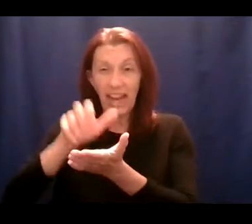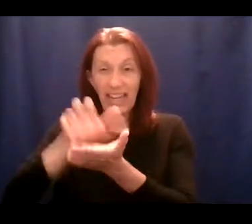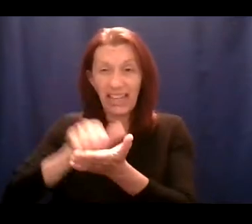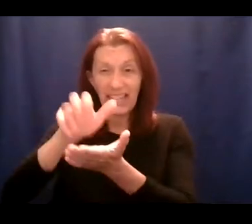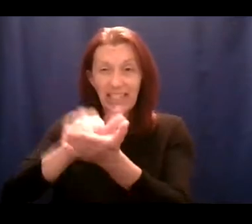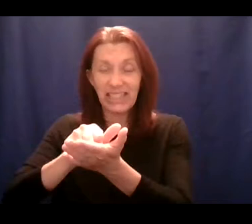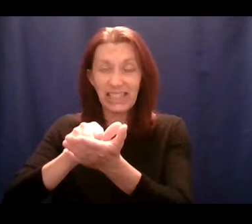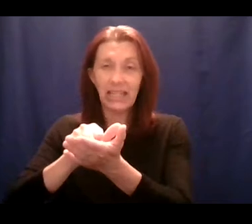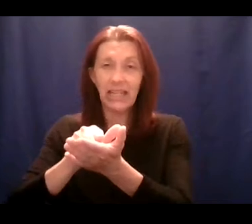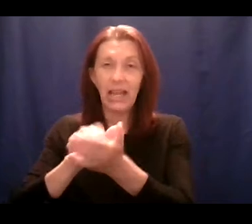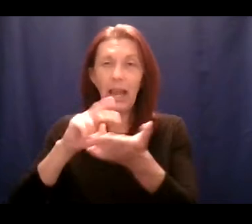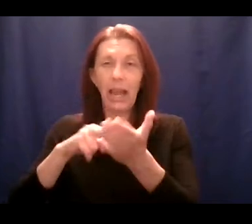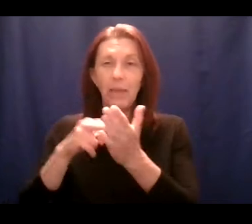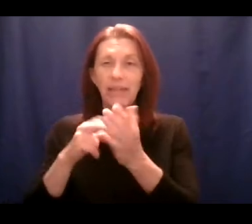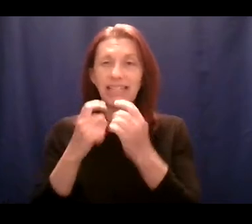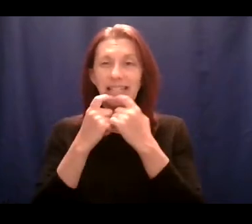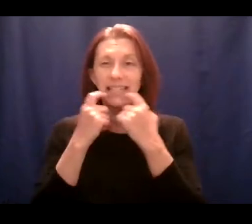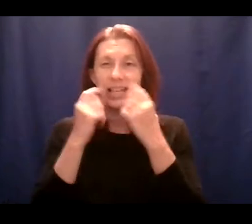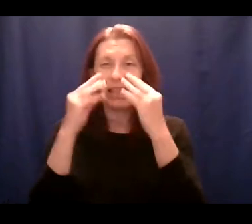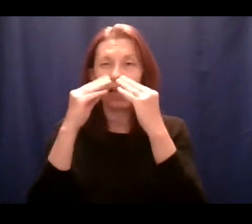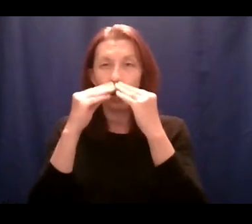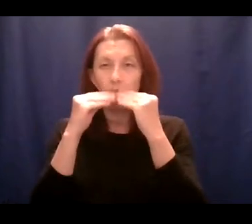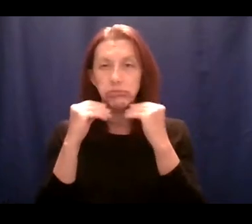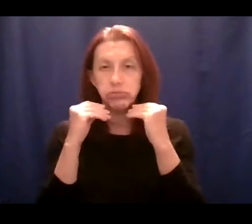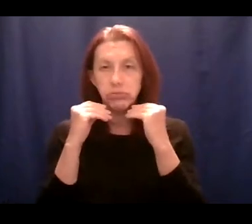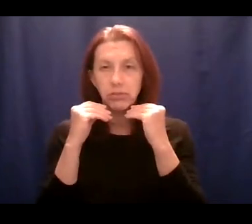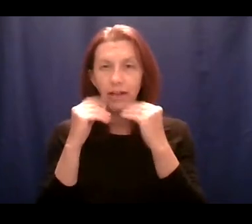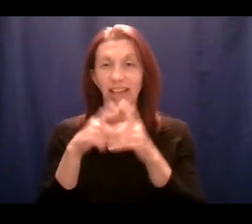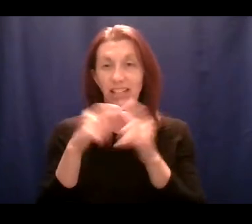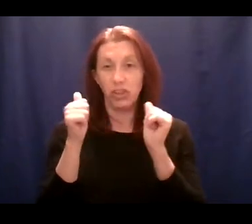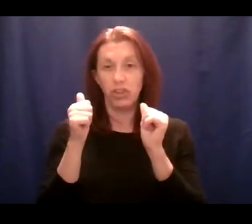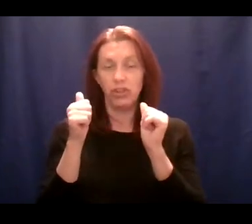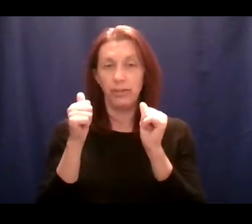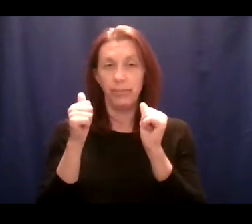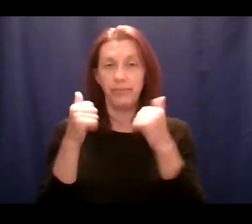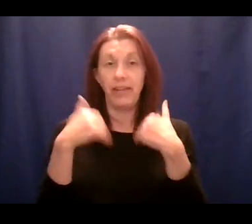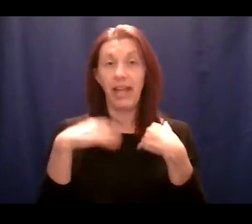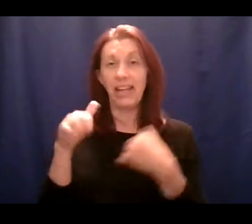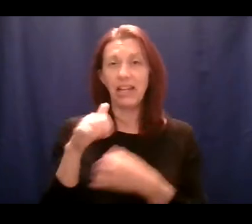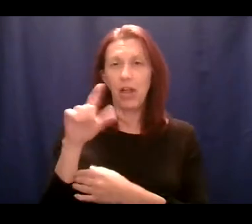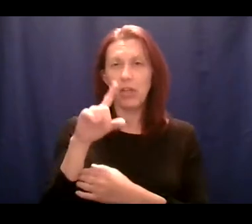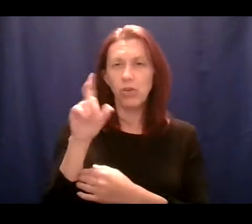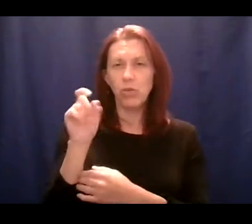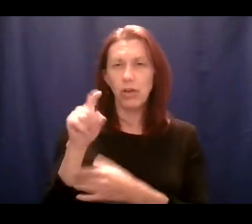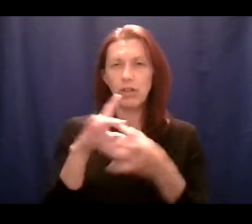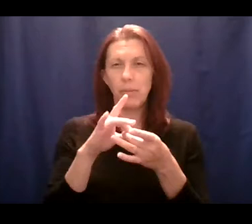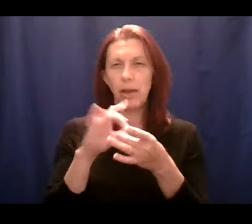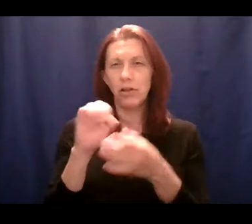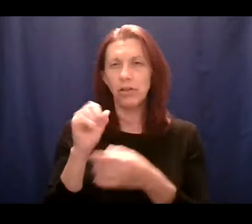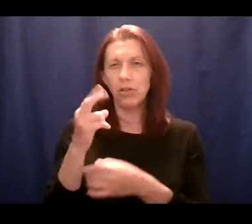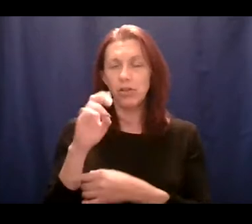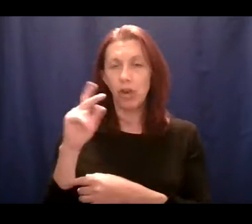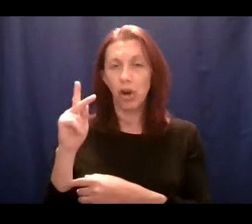has quite a few teeth in its mouth. There was another question about sharks. The bull shark or the silky shark